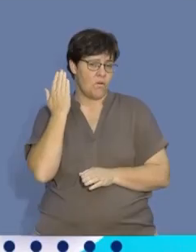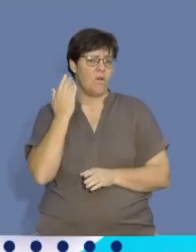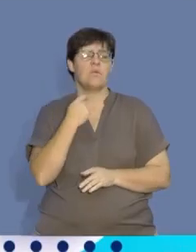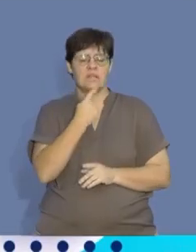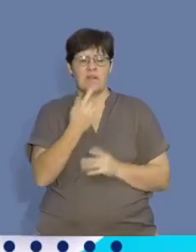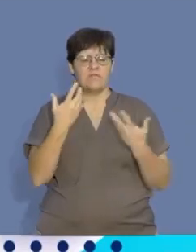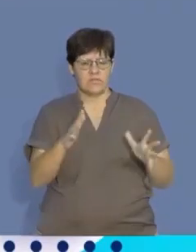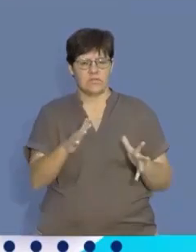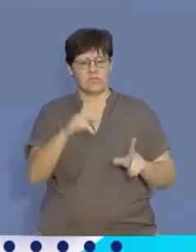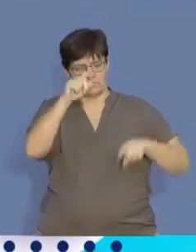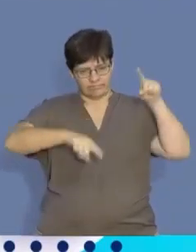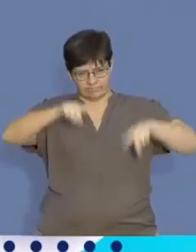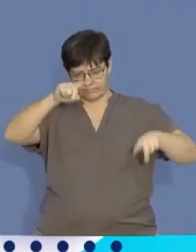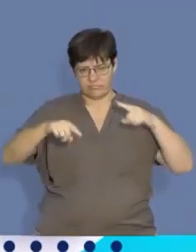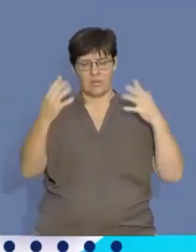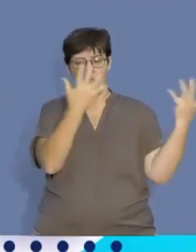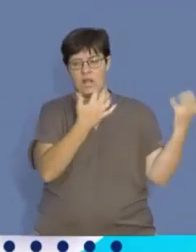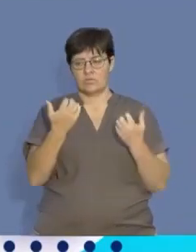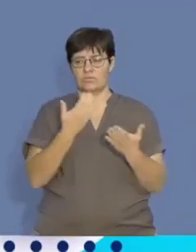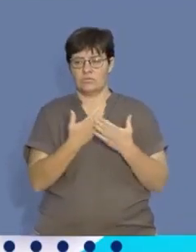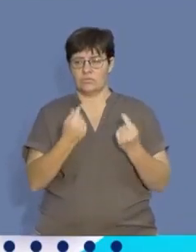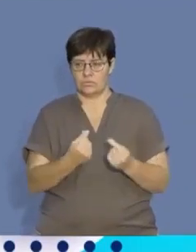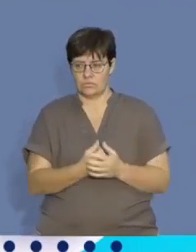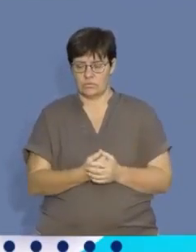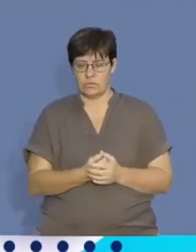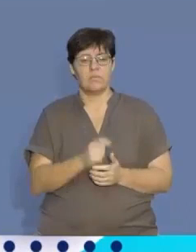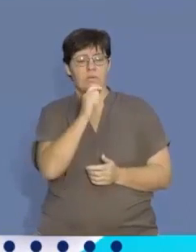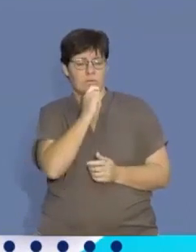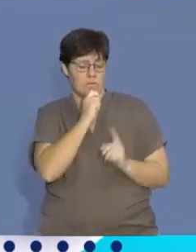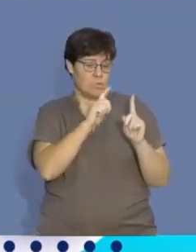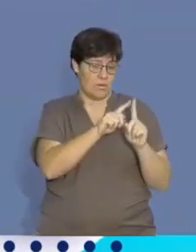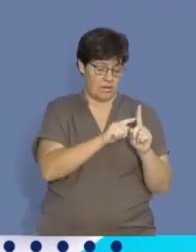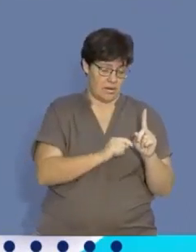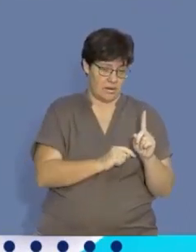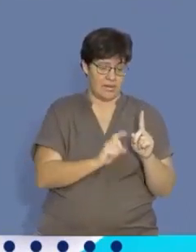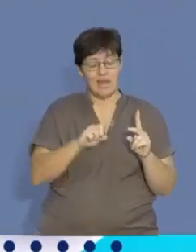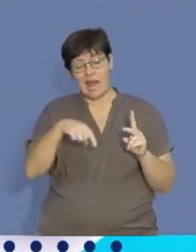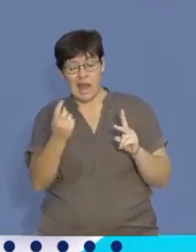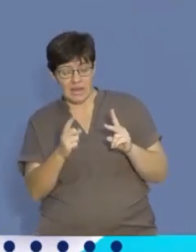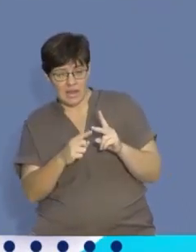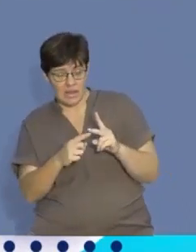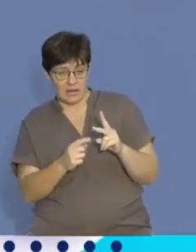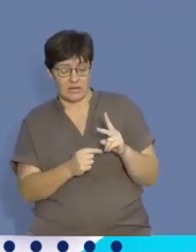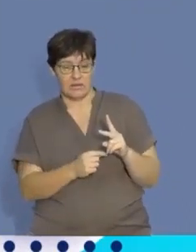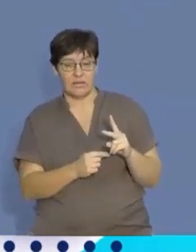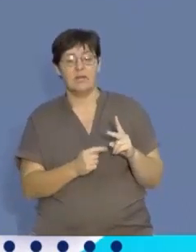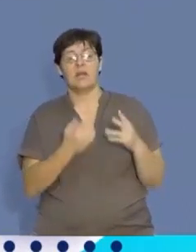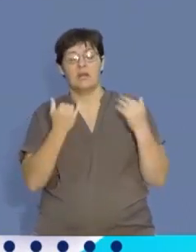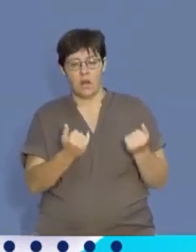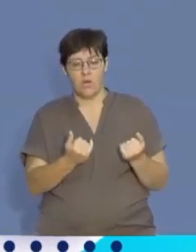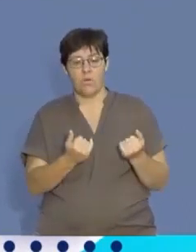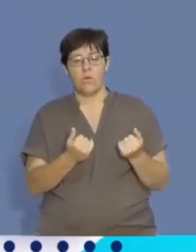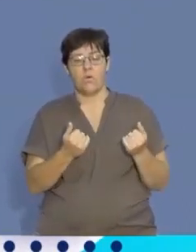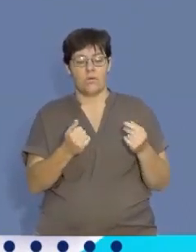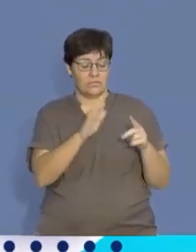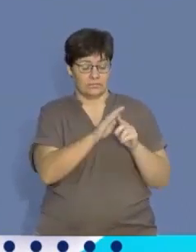different ways in which you could do this calculation. I've used one method The other method, quite simple. I'm going to get